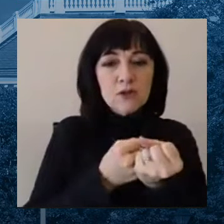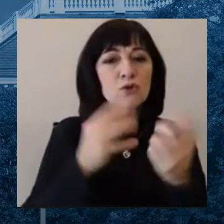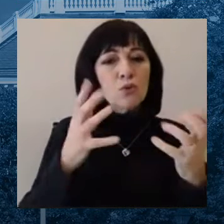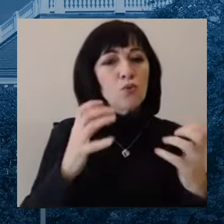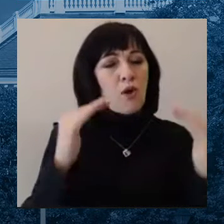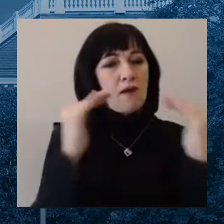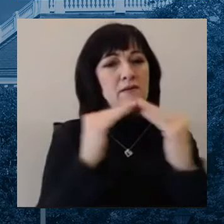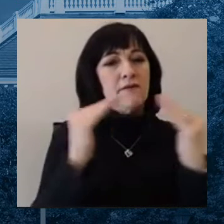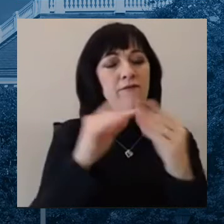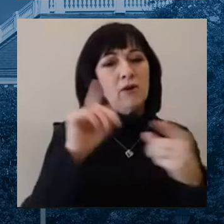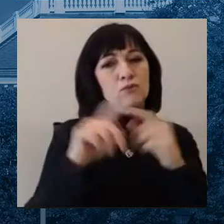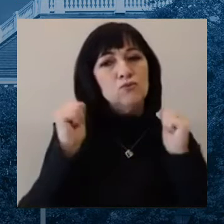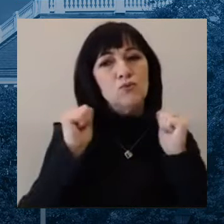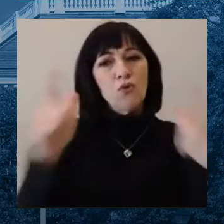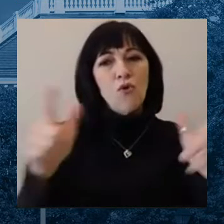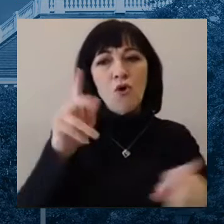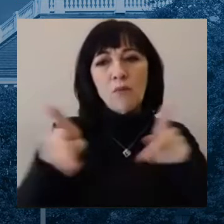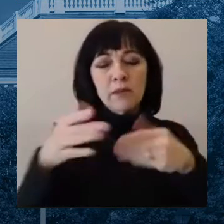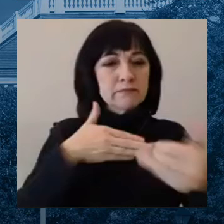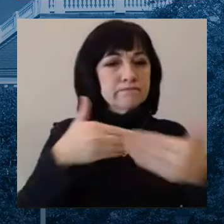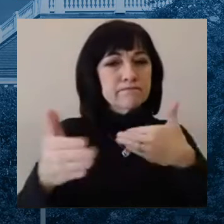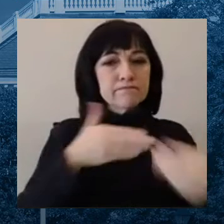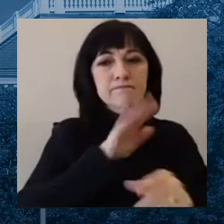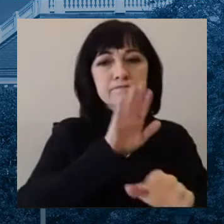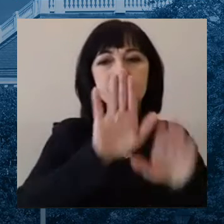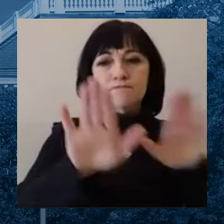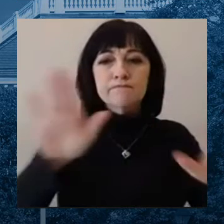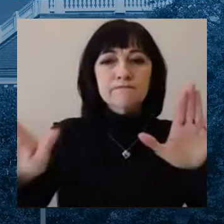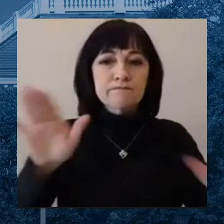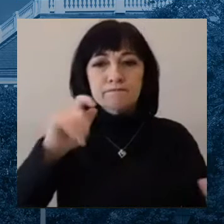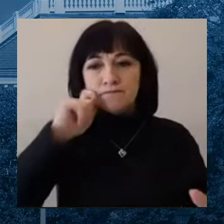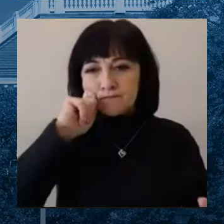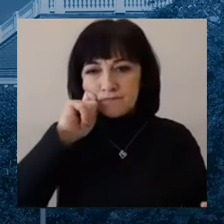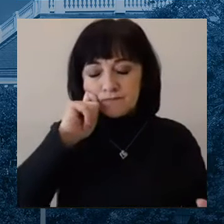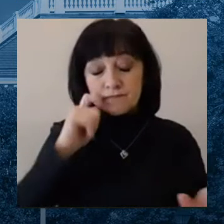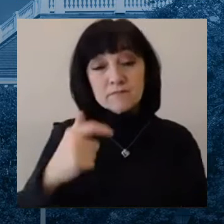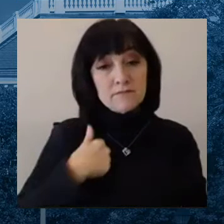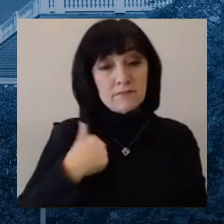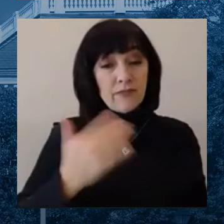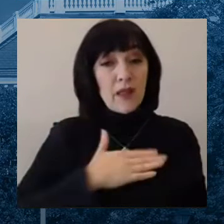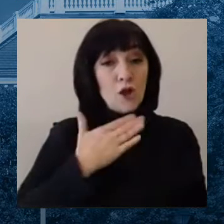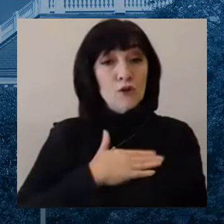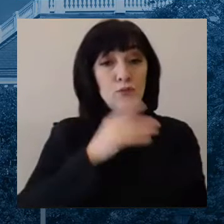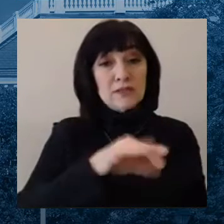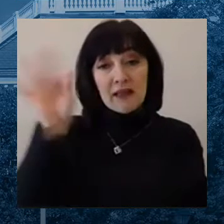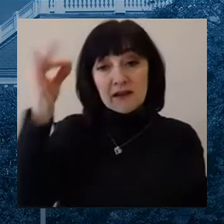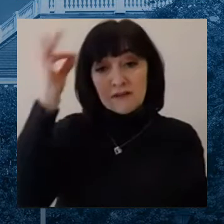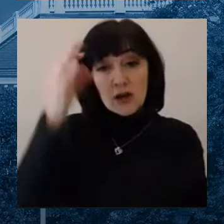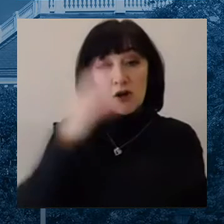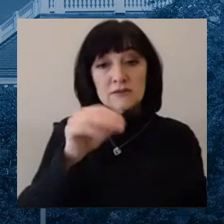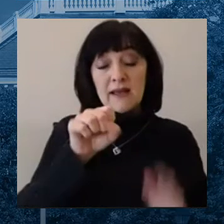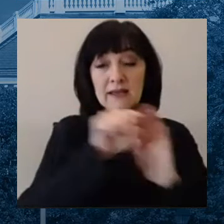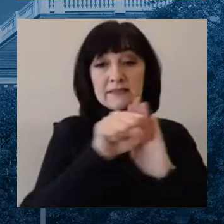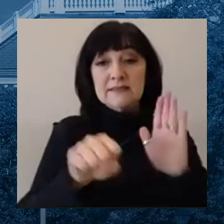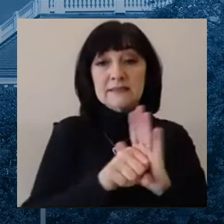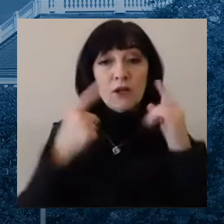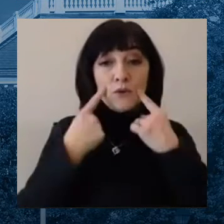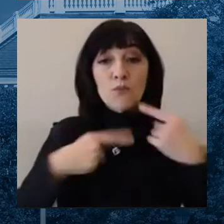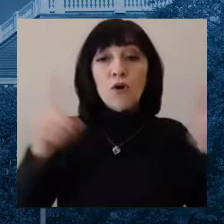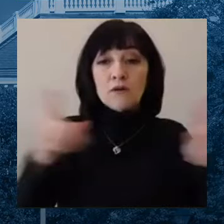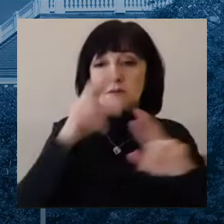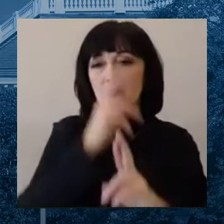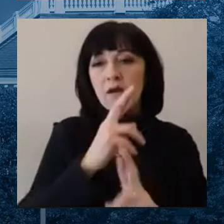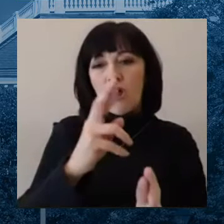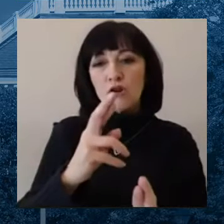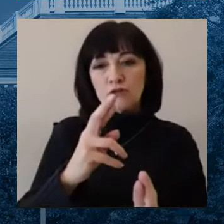fair opportunity. While I appreciate the federal and state proclamations honoring Black History Month, it will take